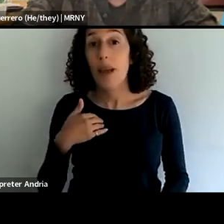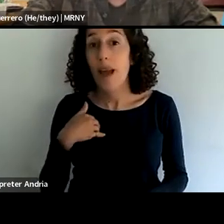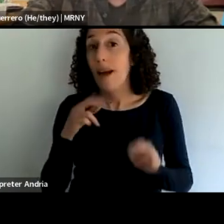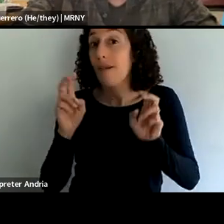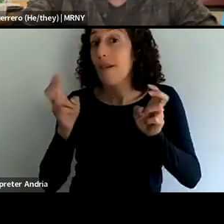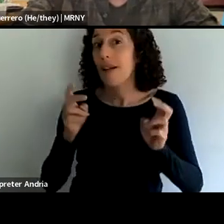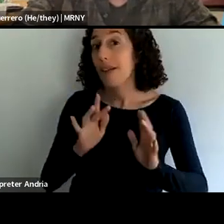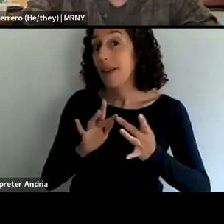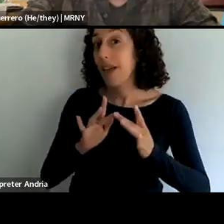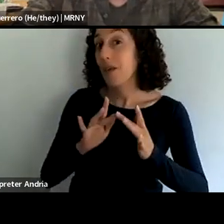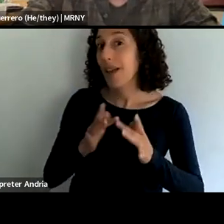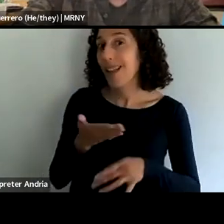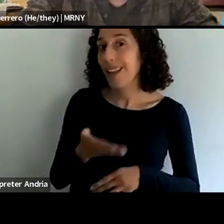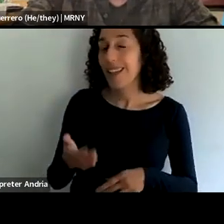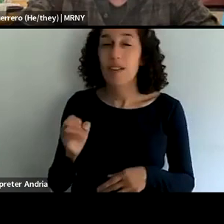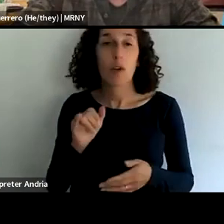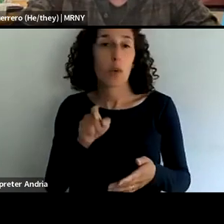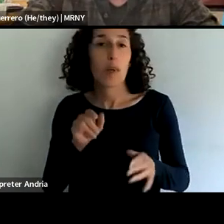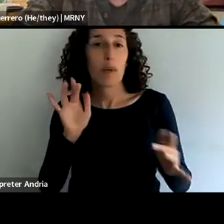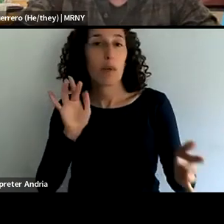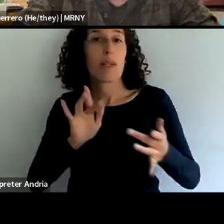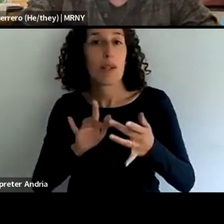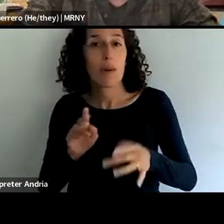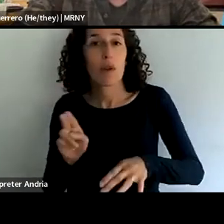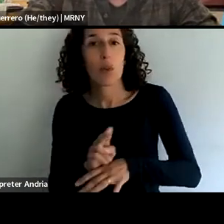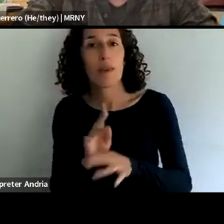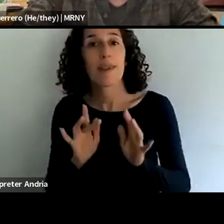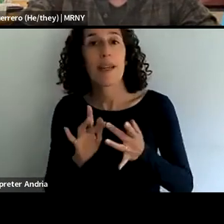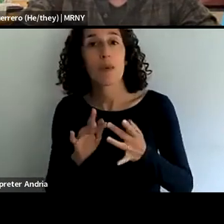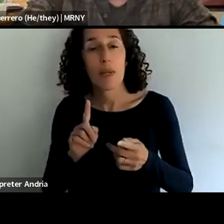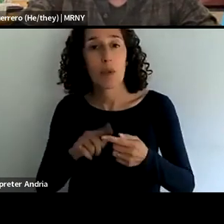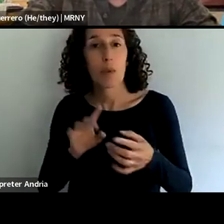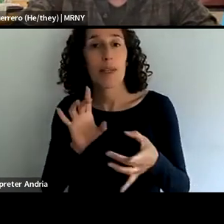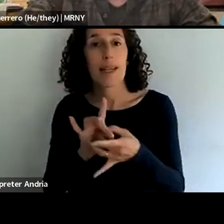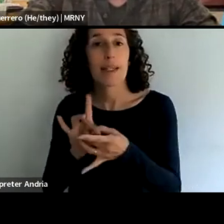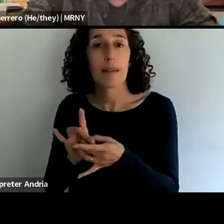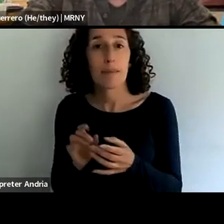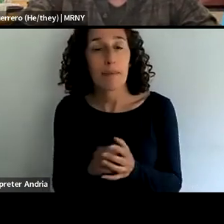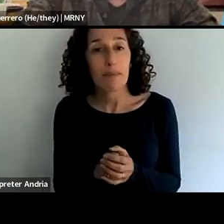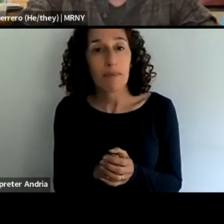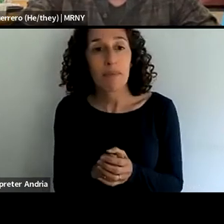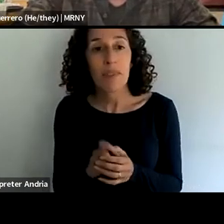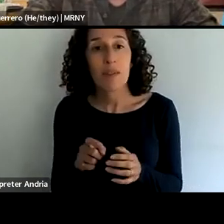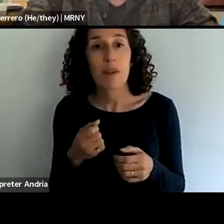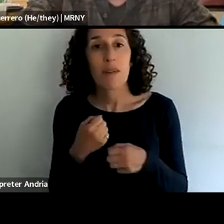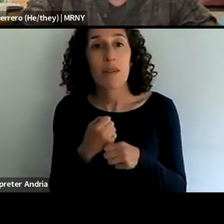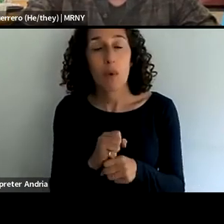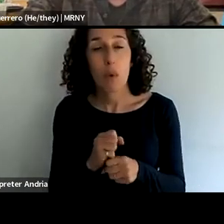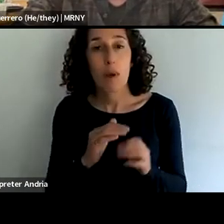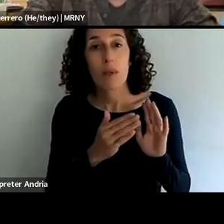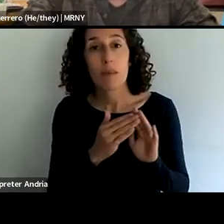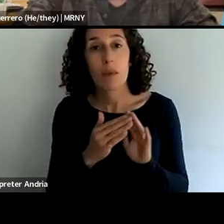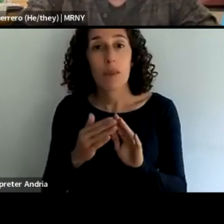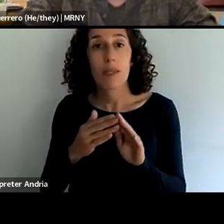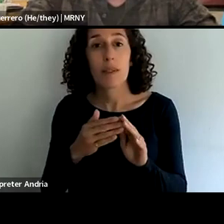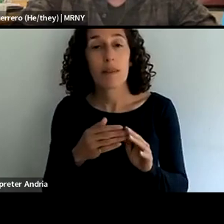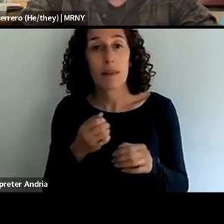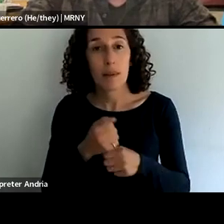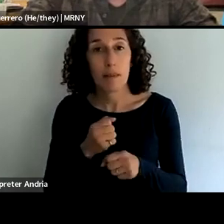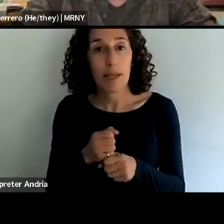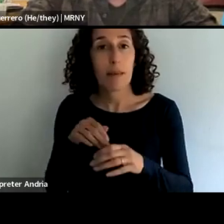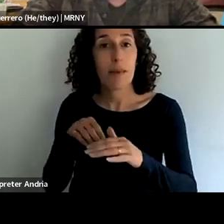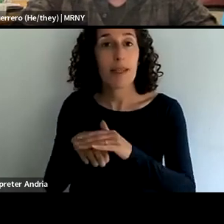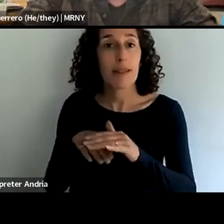can reach out that way. So we need to form those communities better and make them accessible to